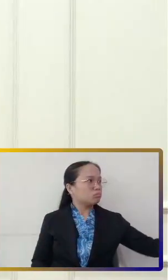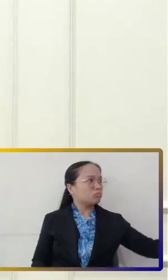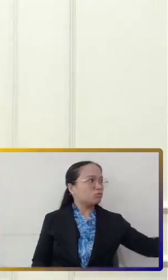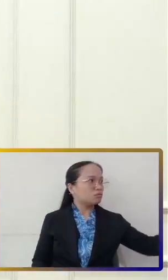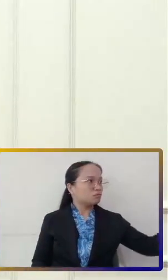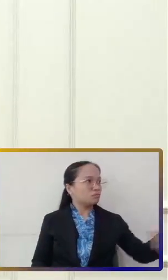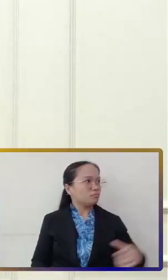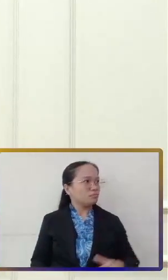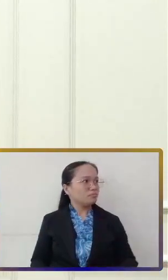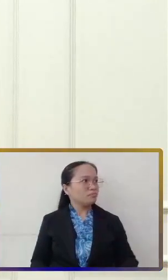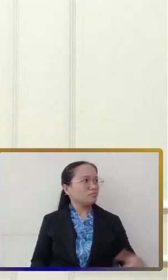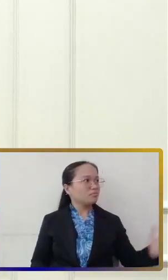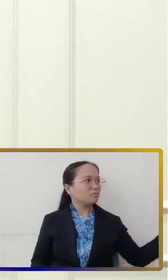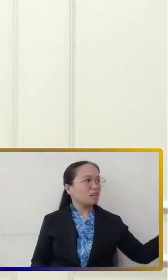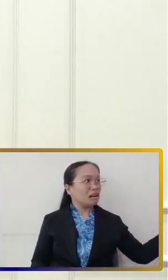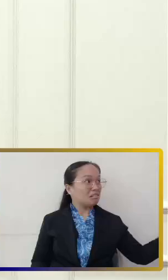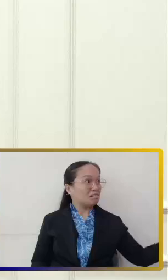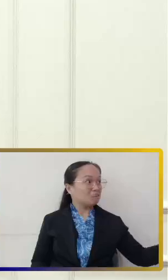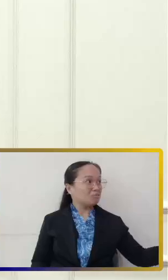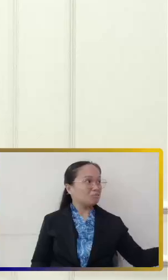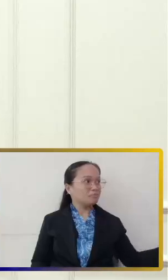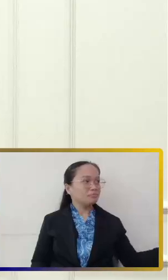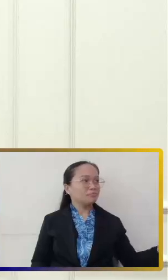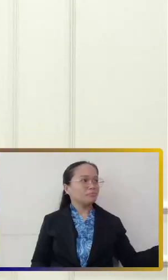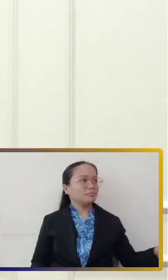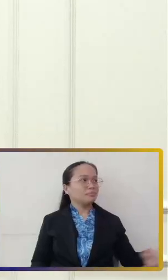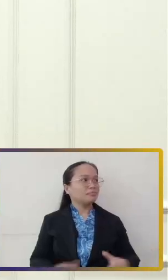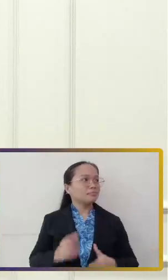nung dating Hill Laurena.